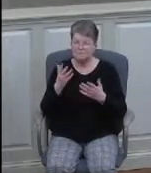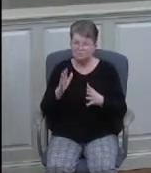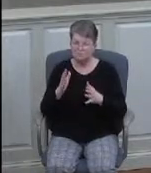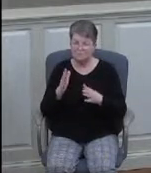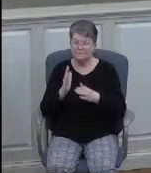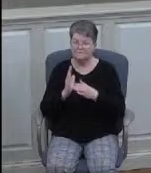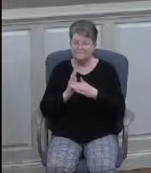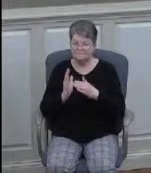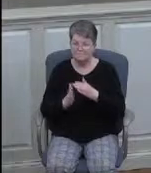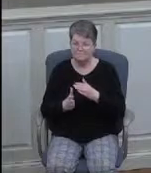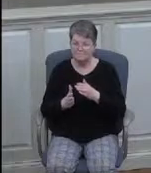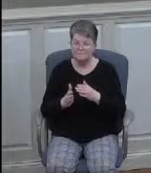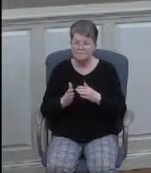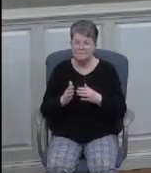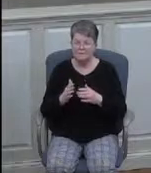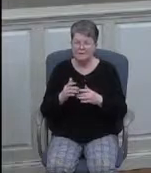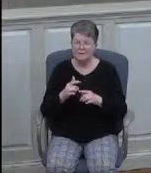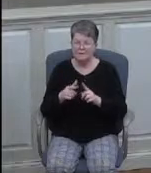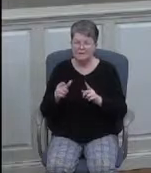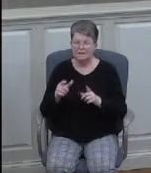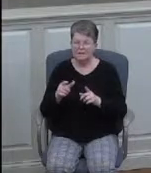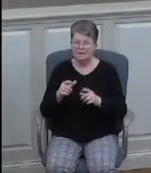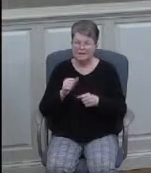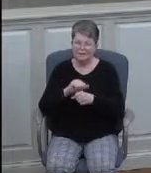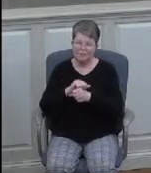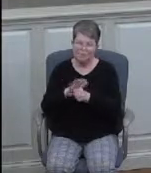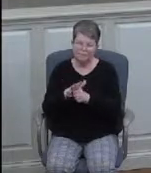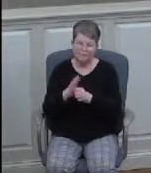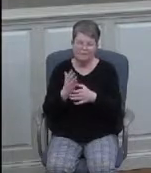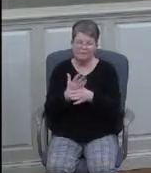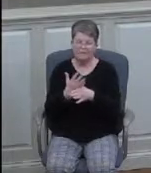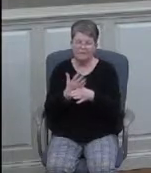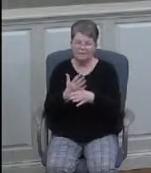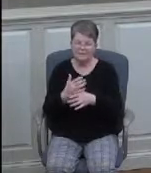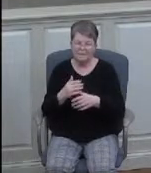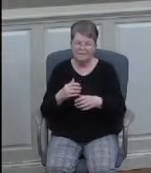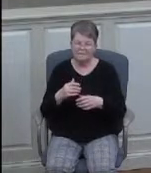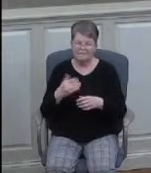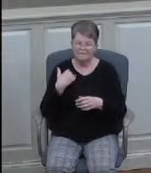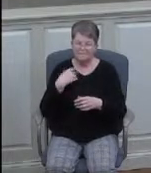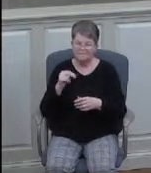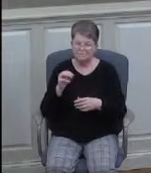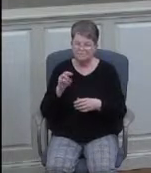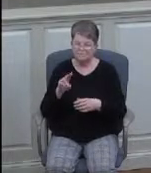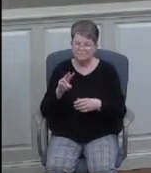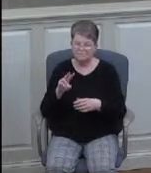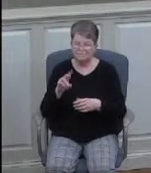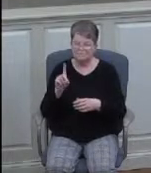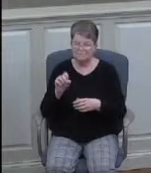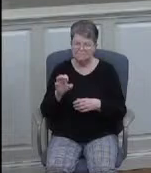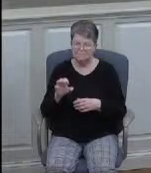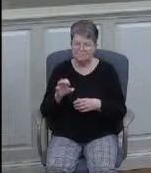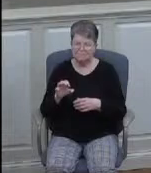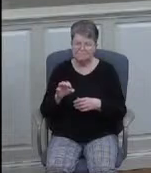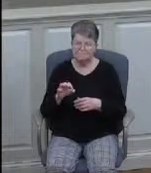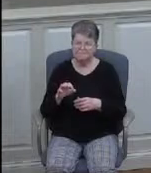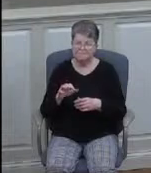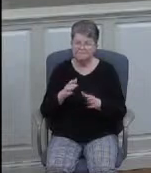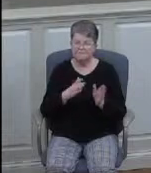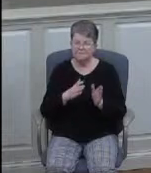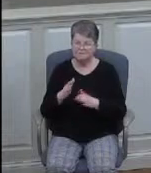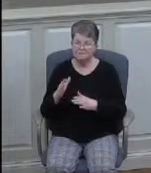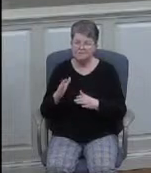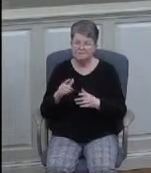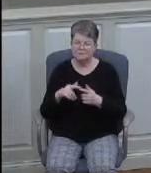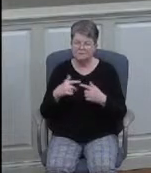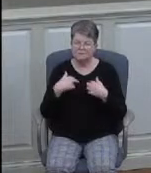but they wanted to step back with the COVID impacts mm-hmm. that we had in November and December. So what the plan is